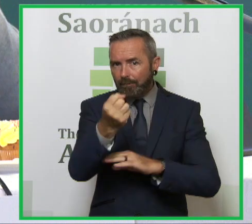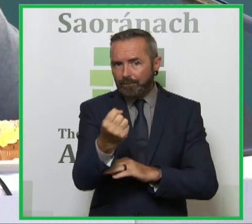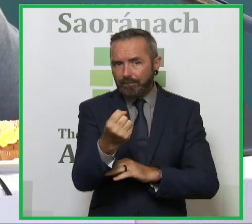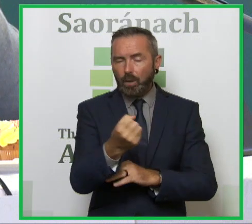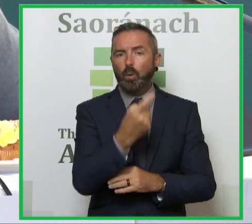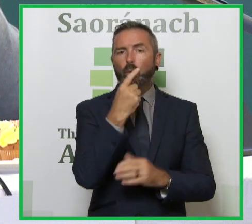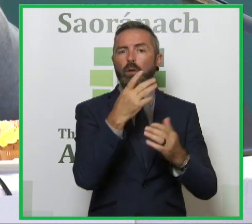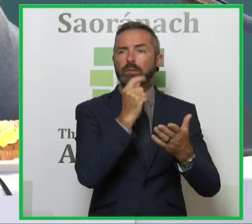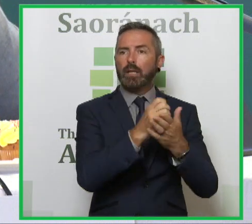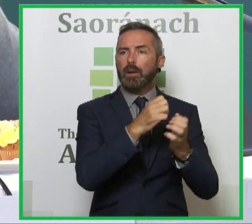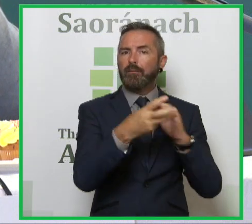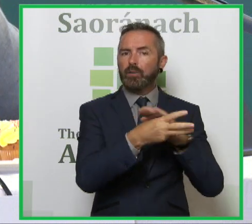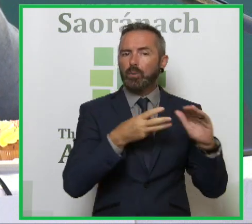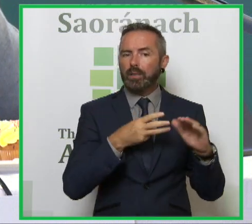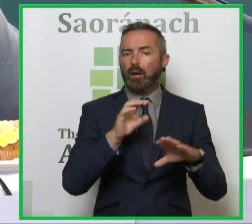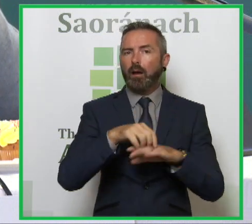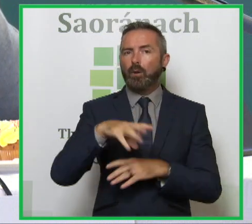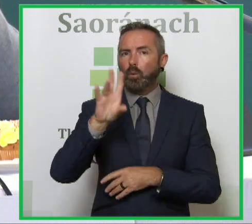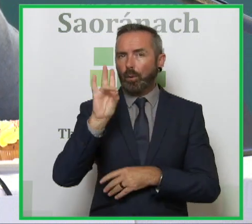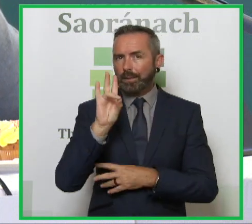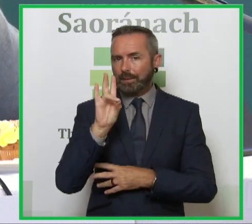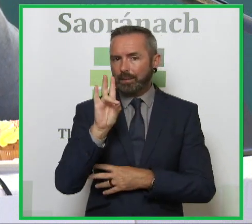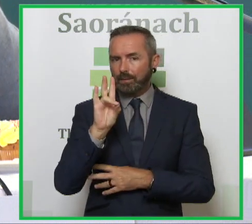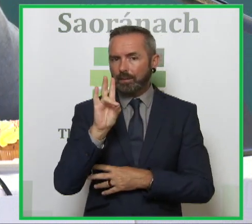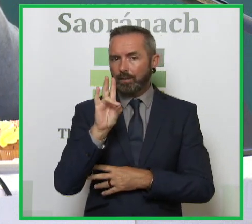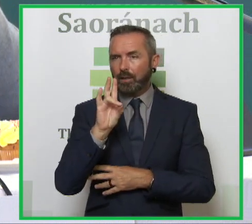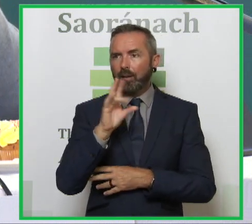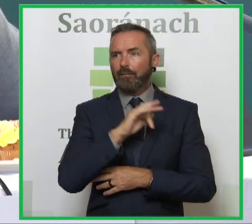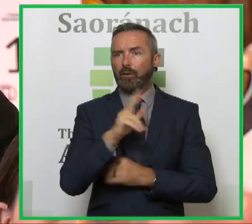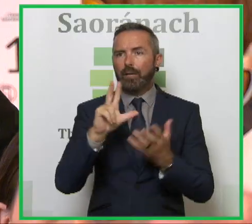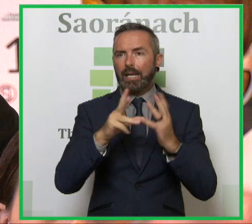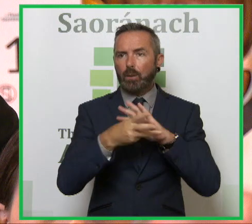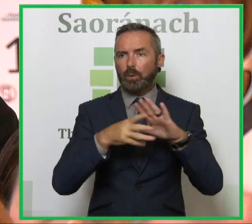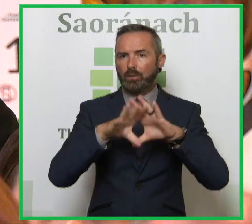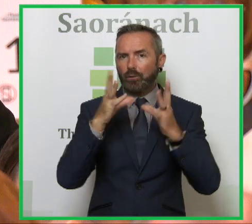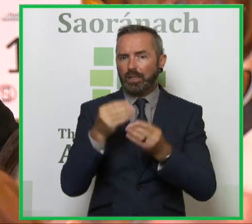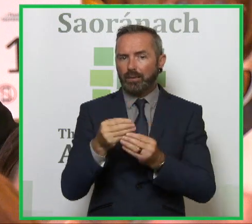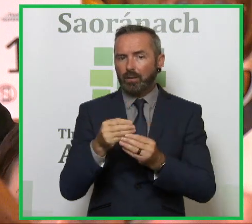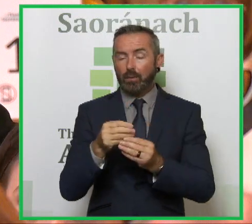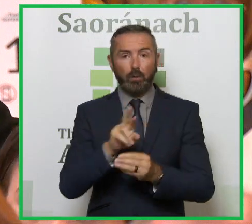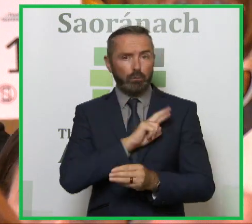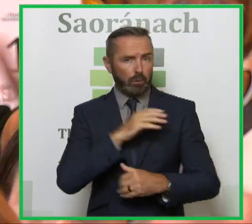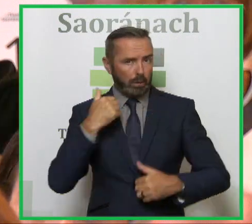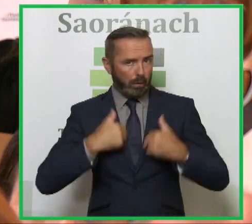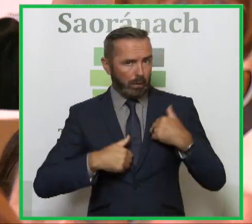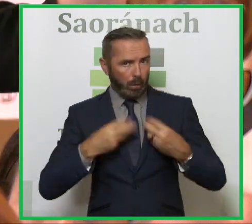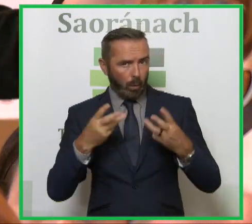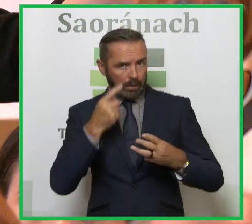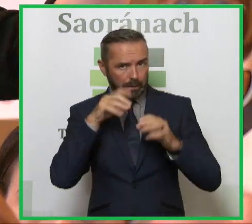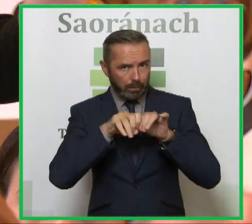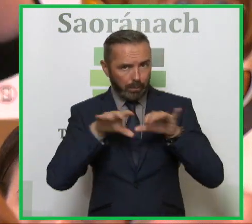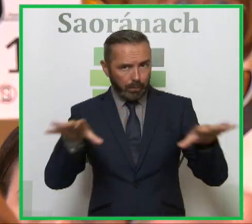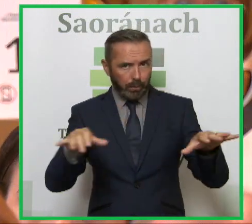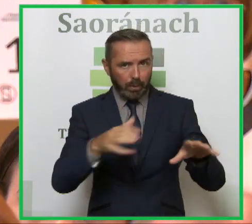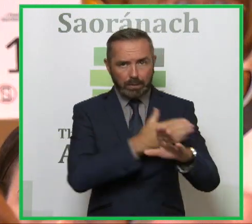had one lesson a week. It was every Wednesday. Oh, yeah. And we did it for 8 weeks. You did it for 8 weeks. Is that something you think that you'd like to see starting in